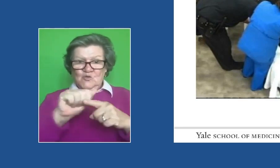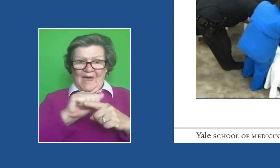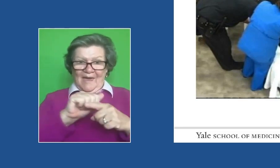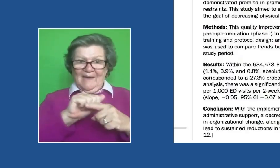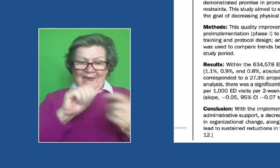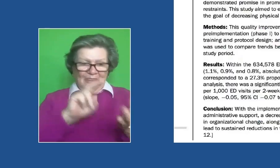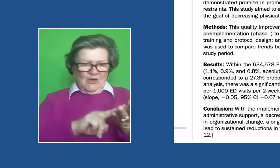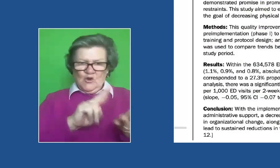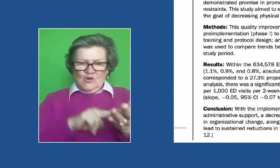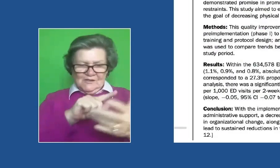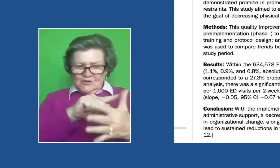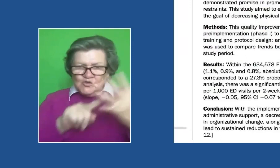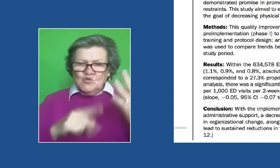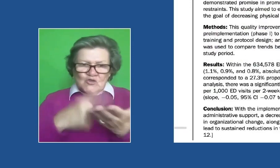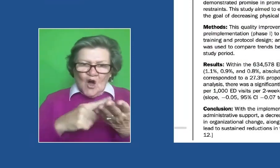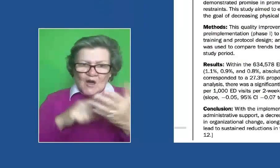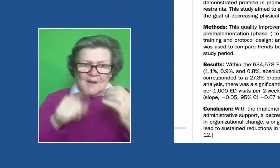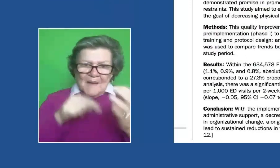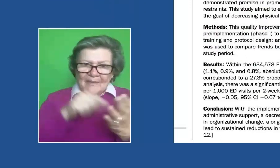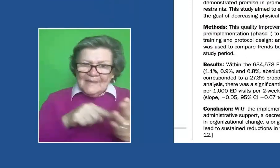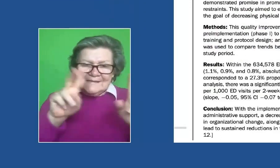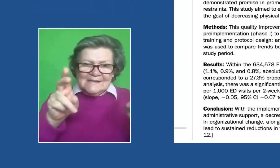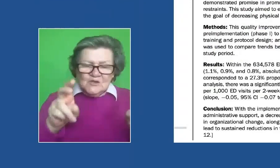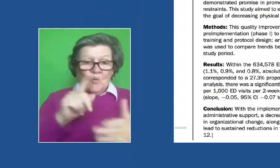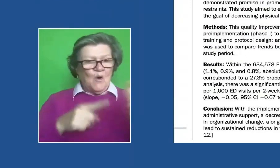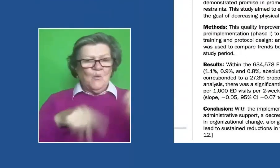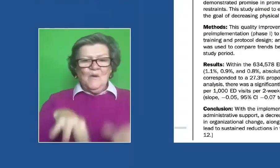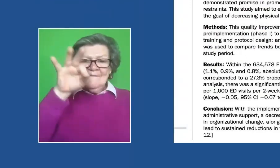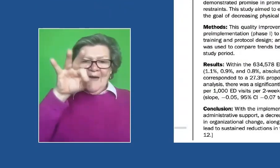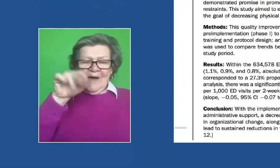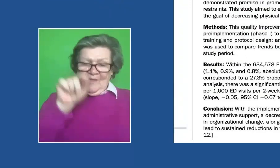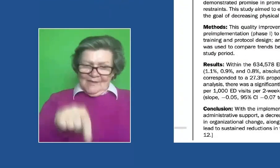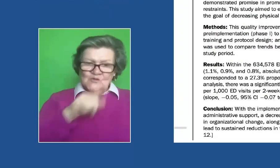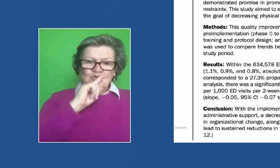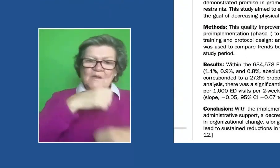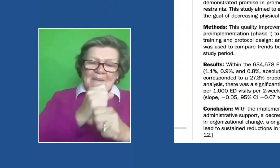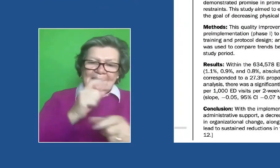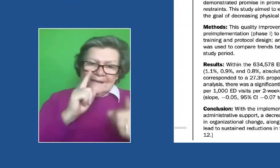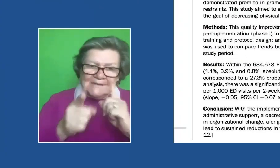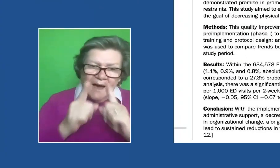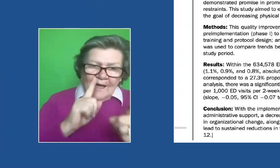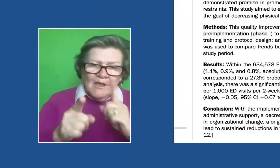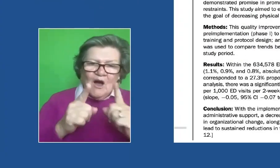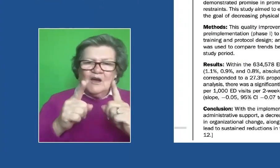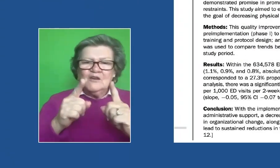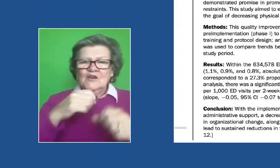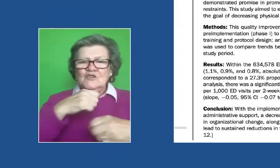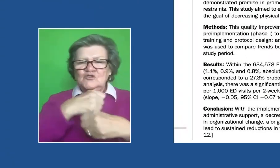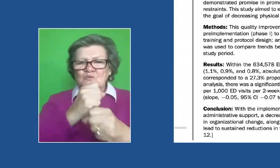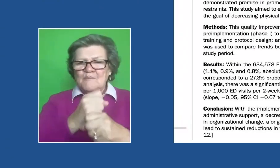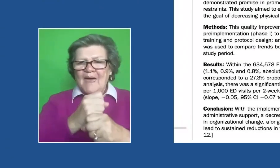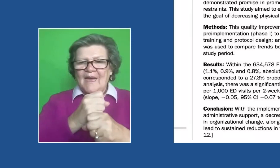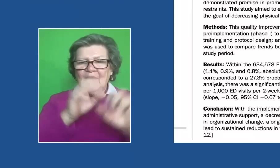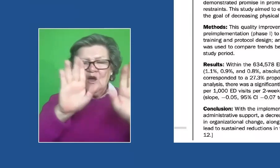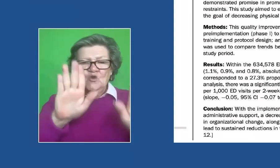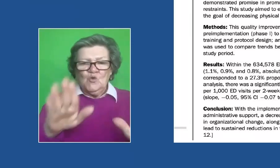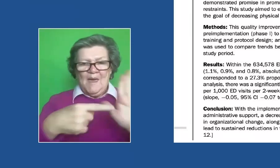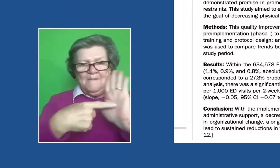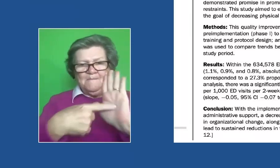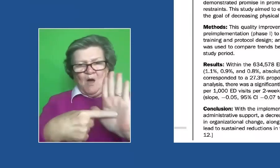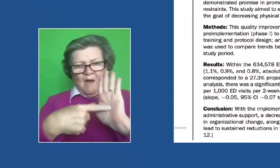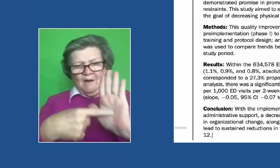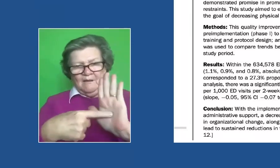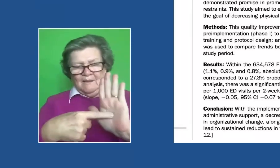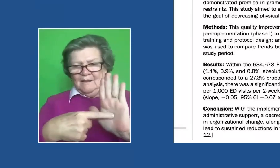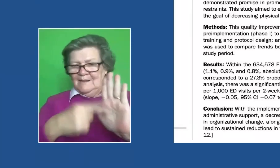some of these issues. And what we found is that this really creates a dialogue to create a shared mental model around some of the concerns that they have